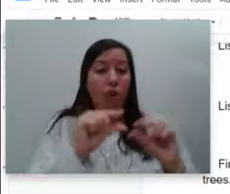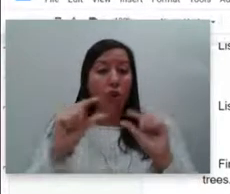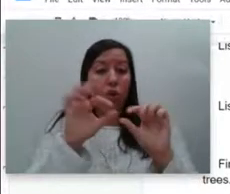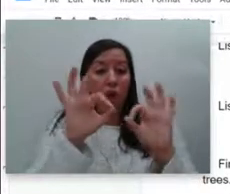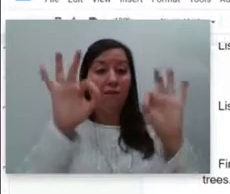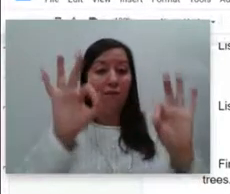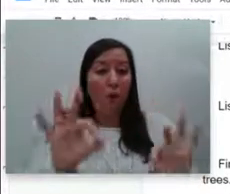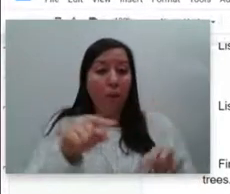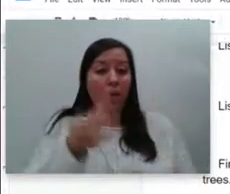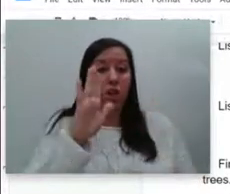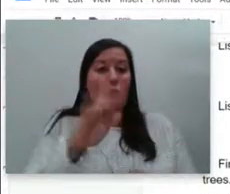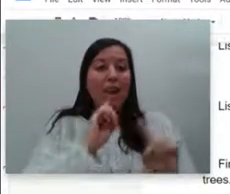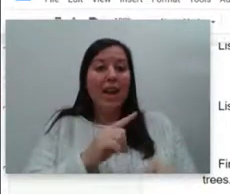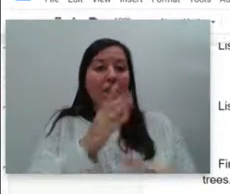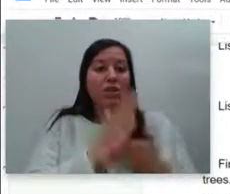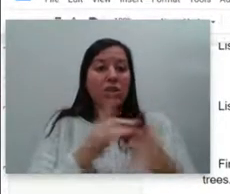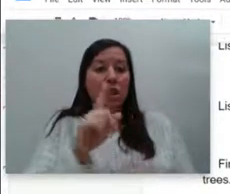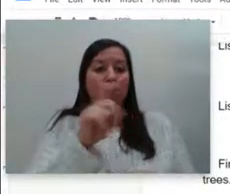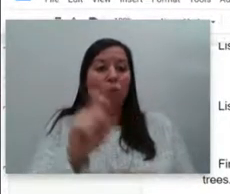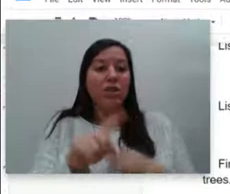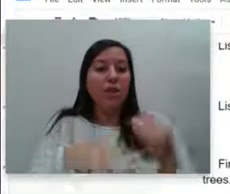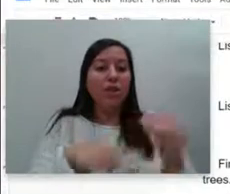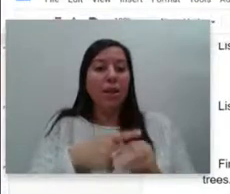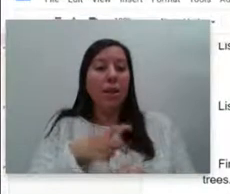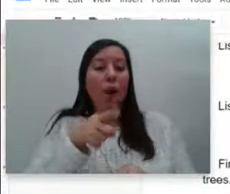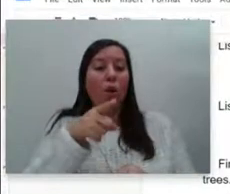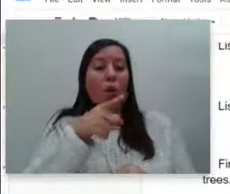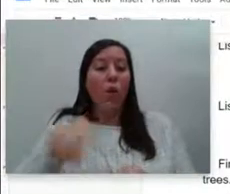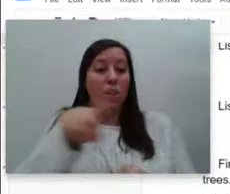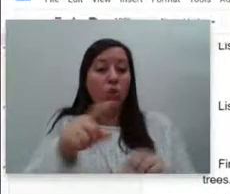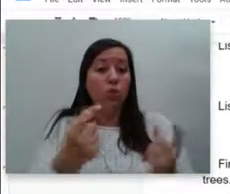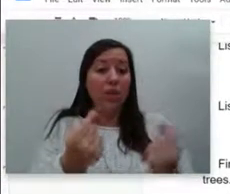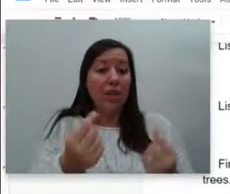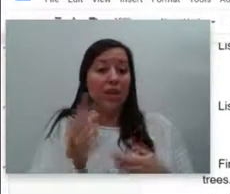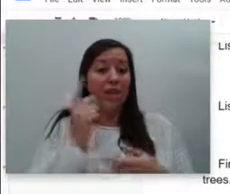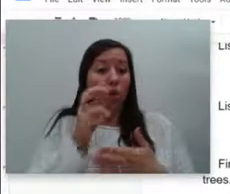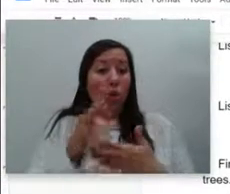going to answer some questions about what you did to review.